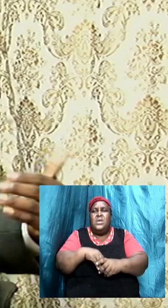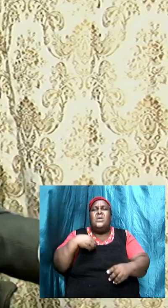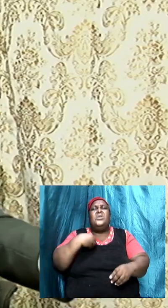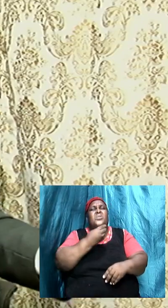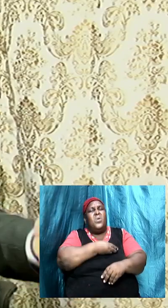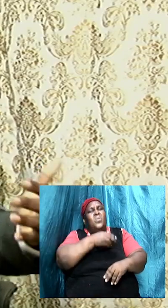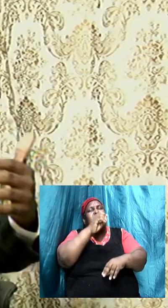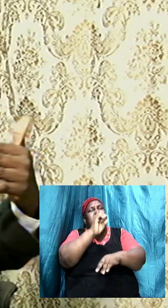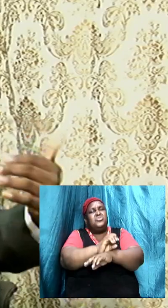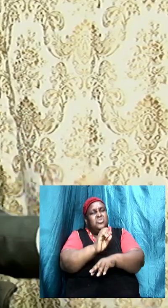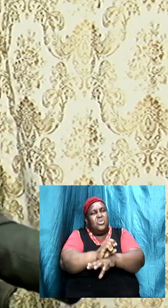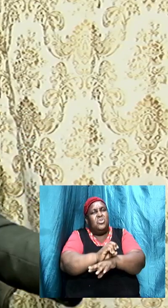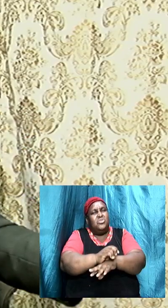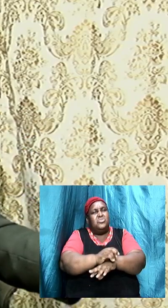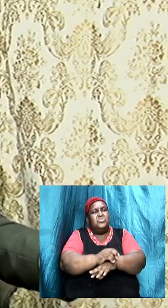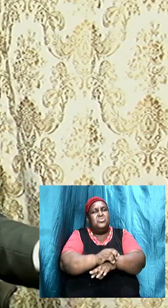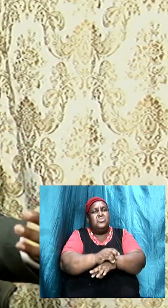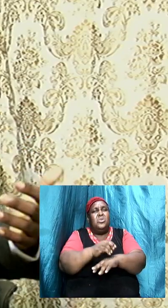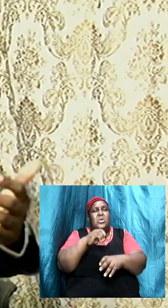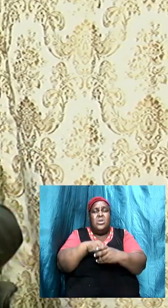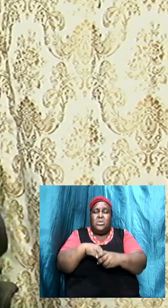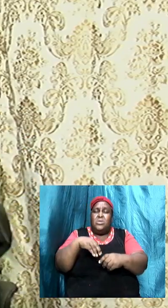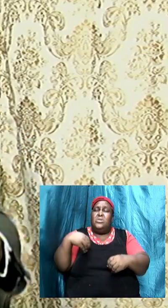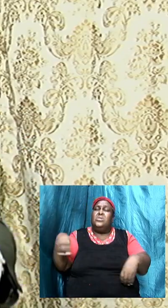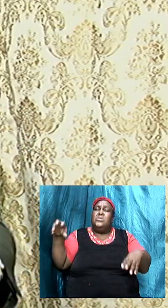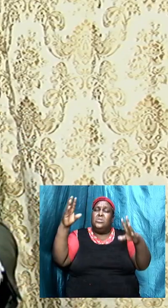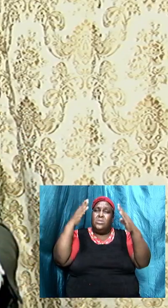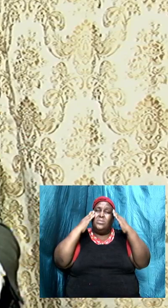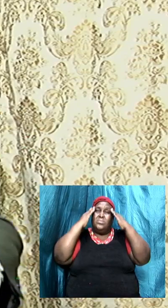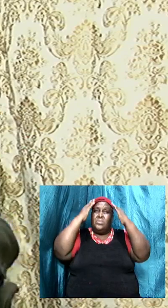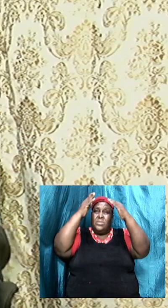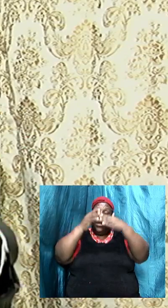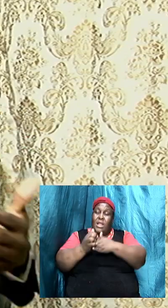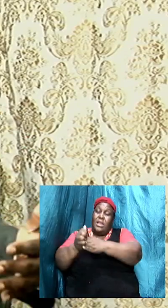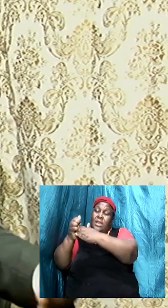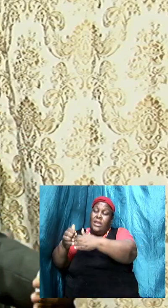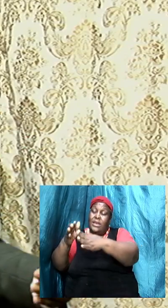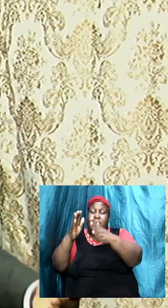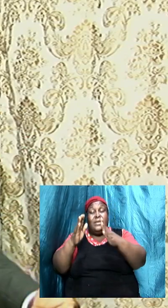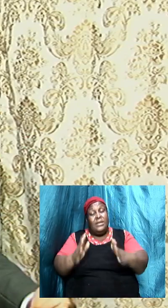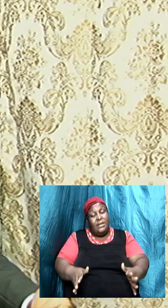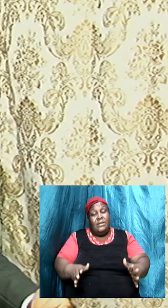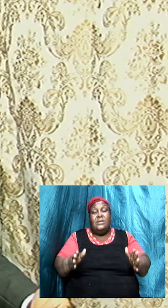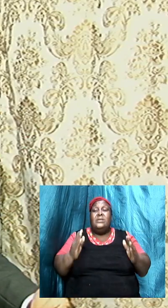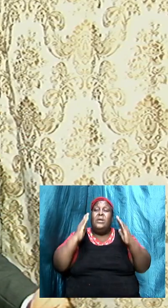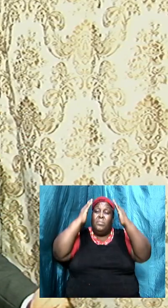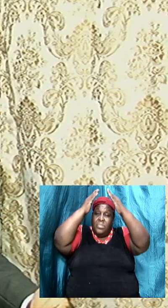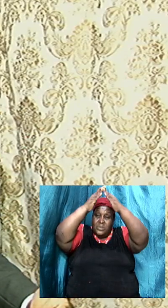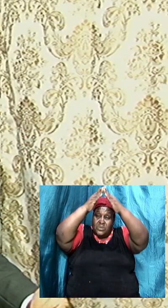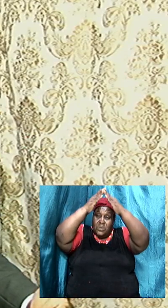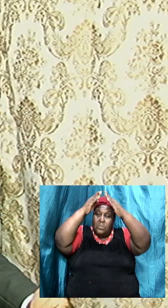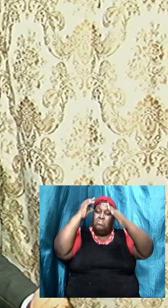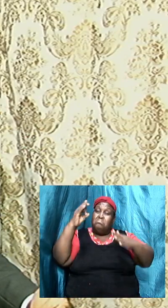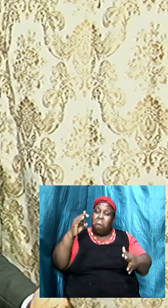bishop, the pastor, the leaders can be considered as authoritative source.